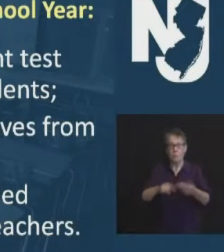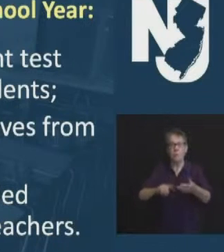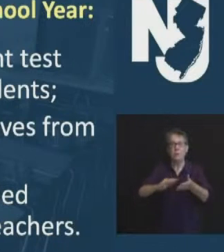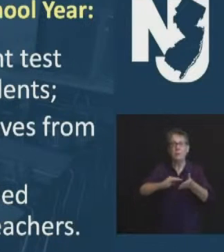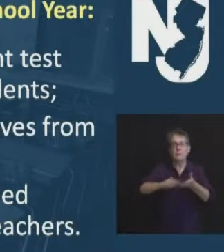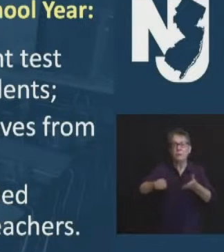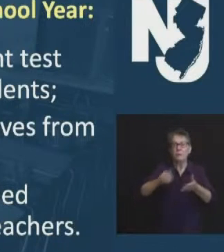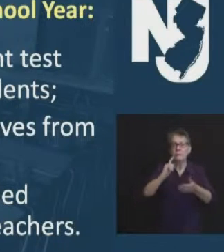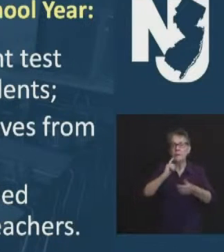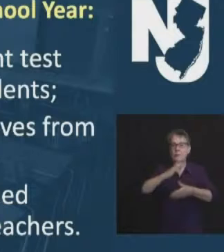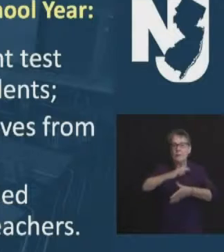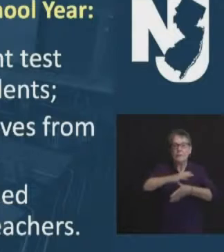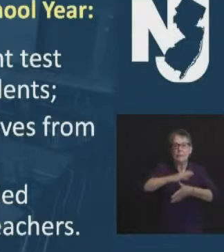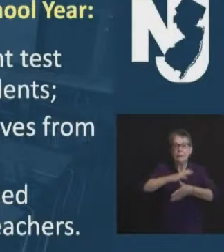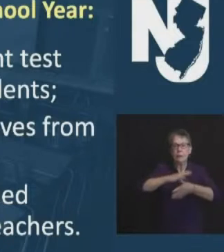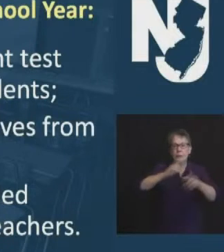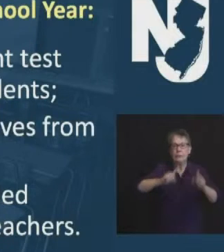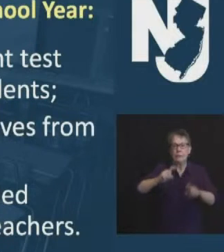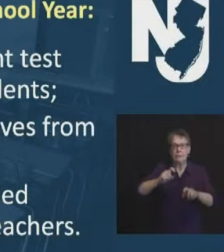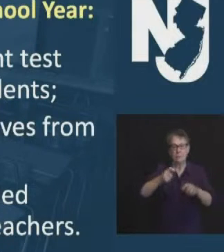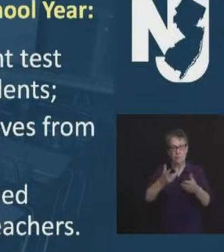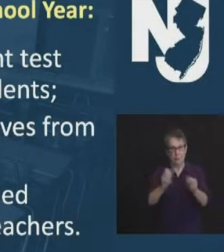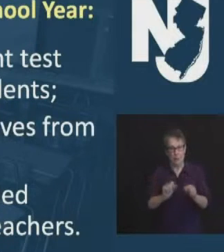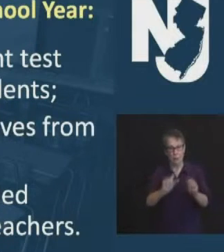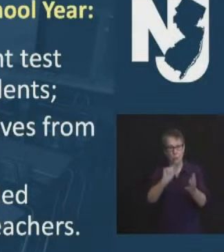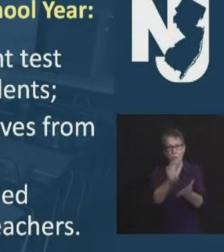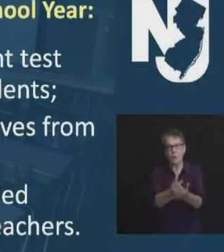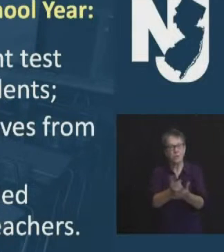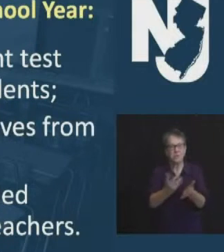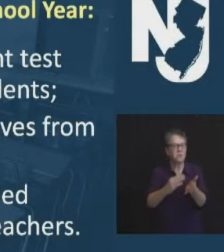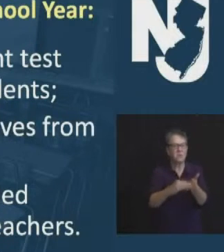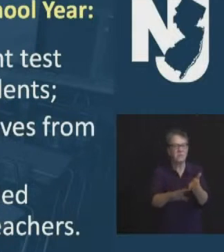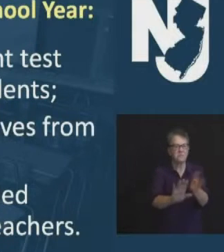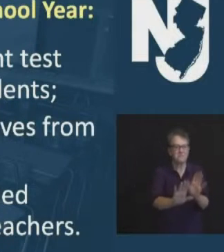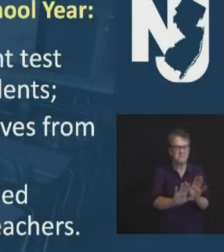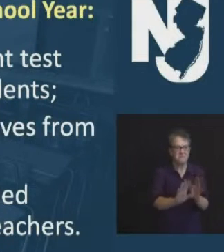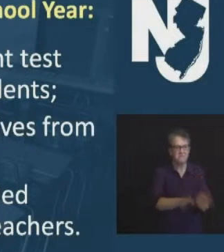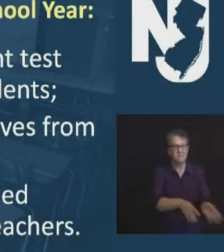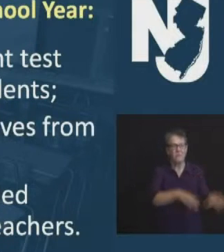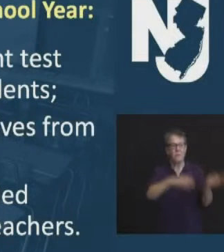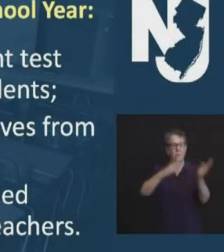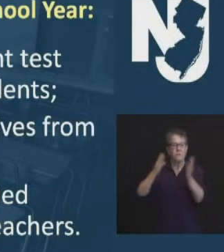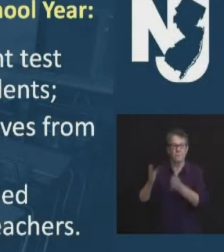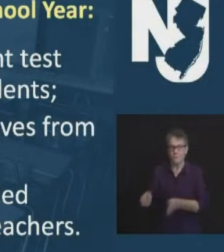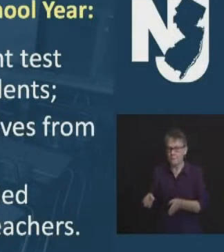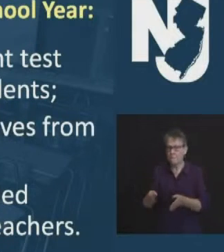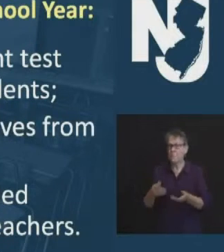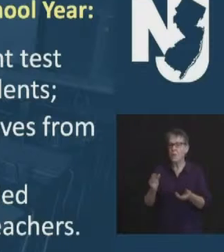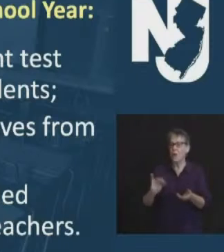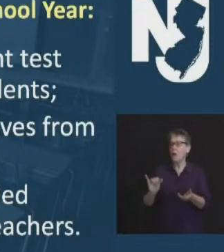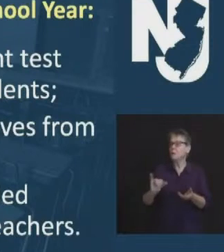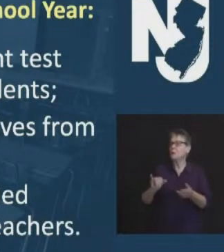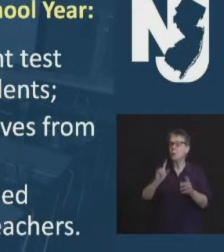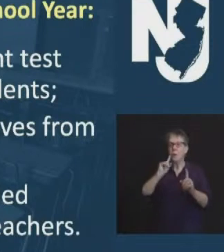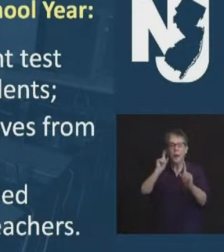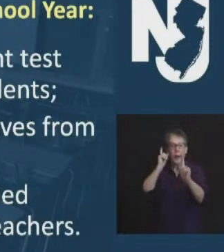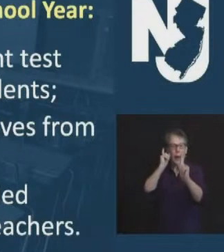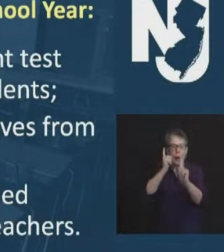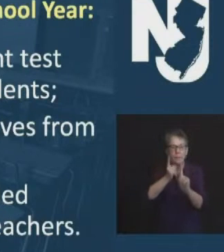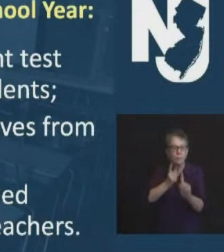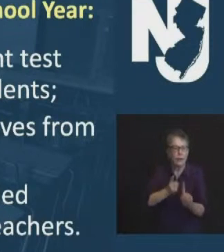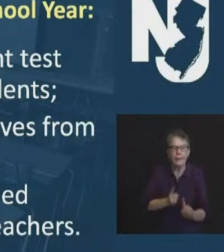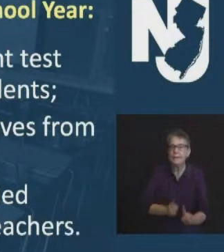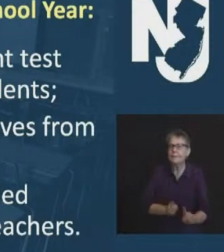requirements. It will also, the executive order, remove student growth objectives as a component of formal